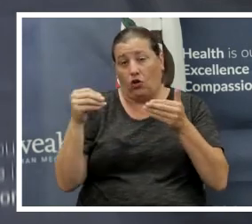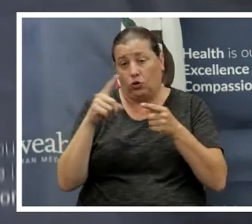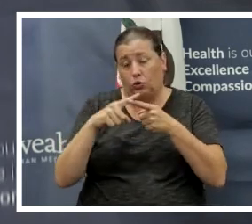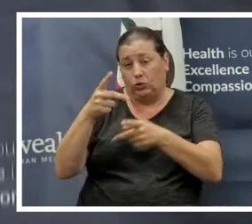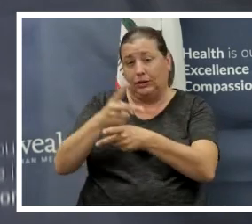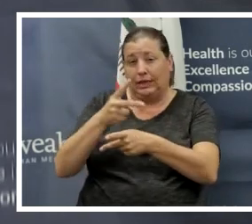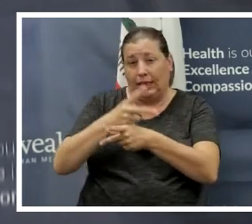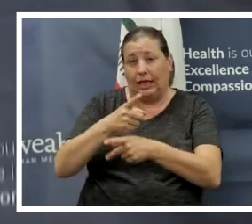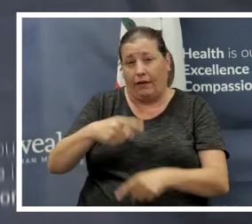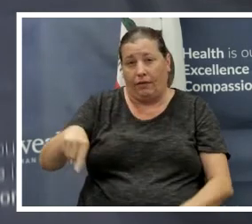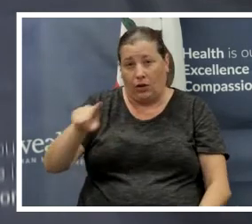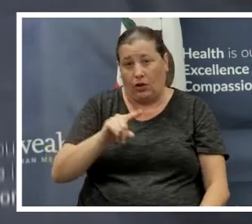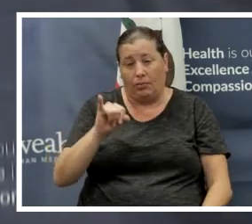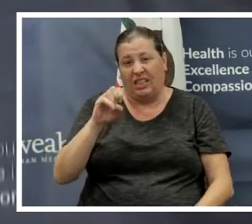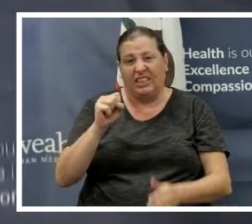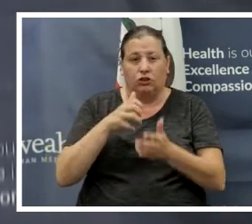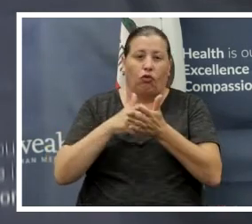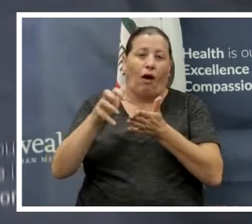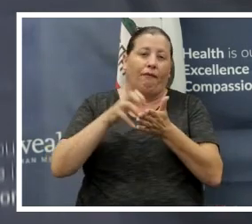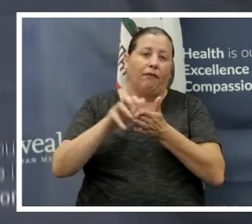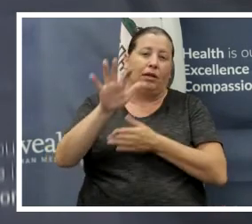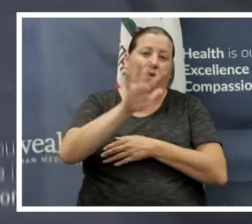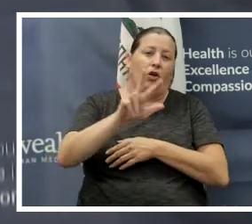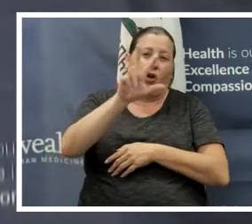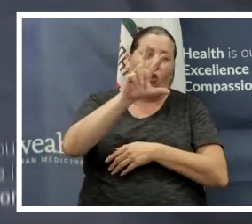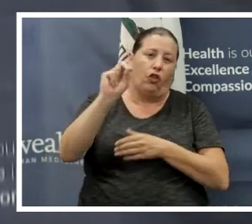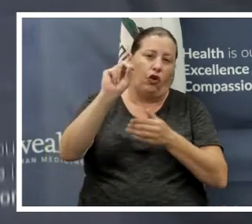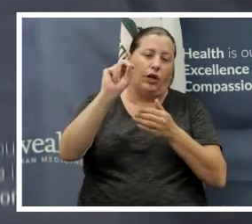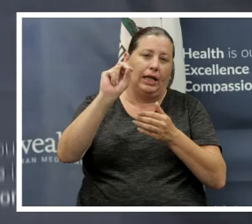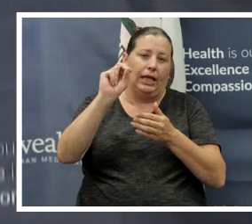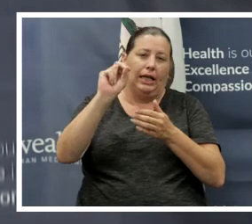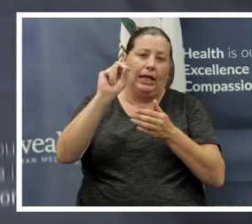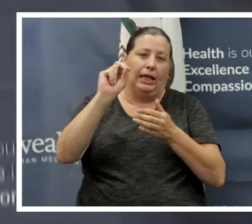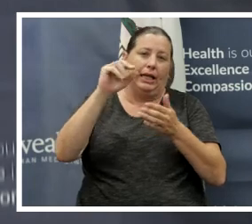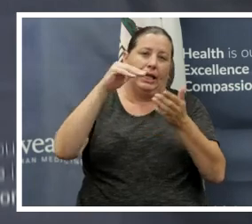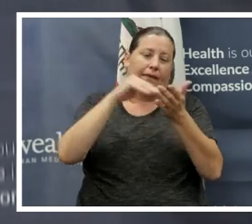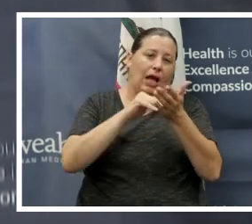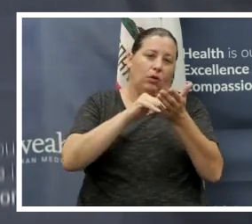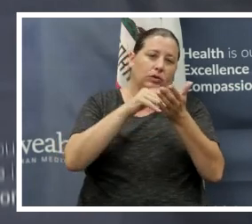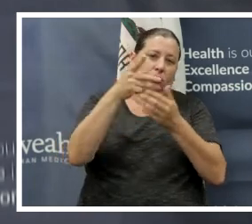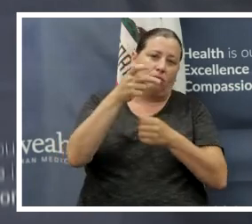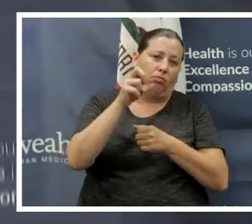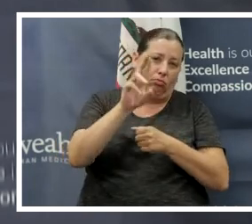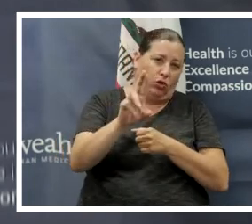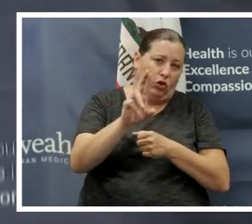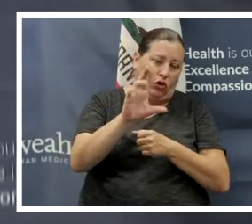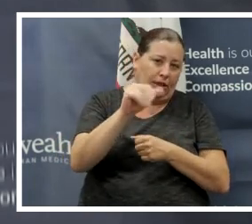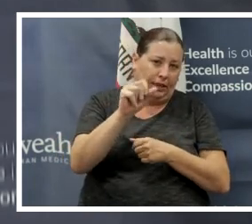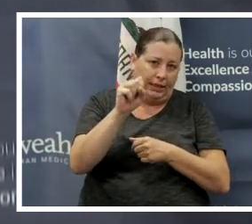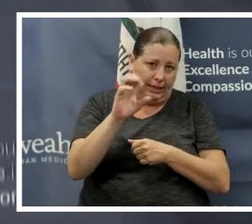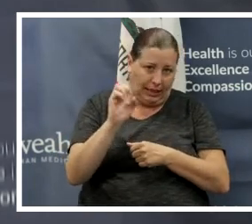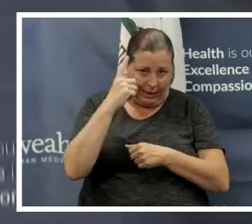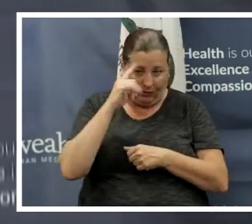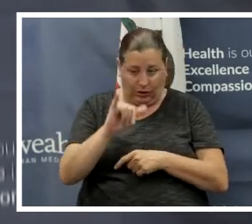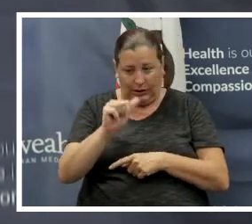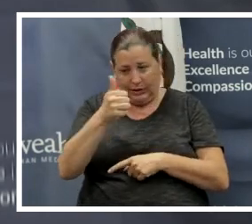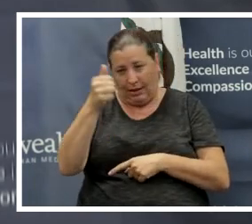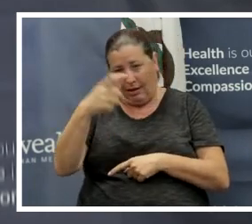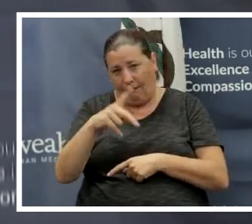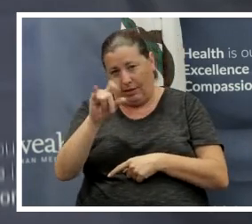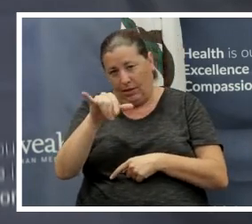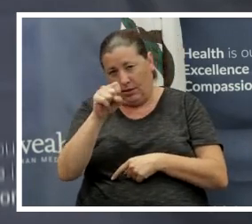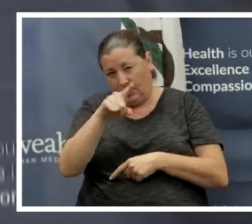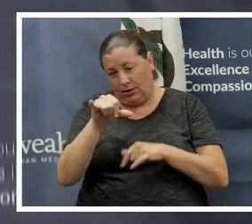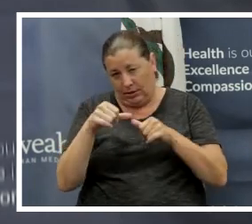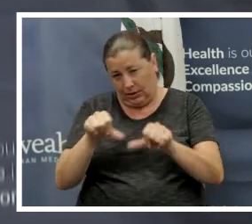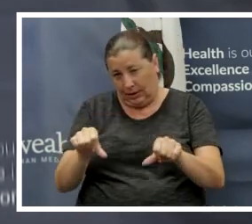roughly $30,000 per case for that 10.5 days that they stayed. So on April